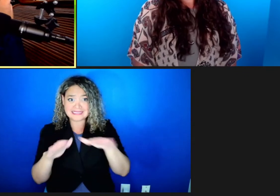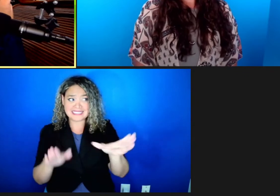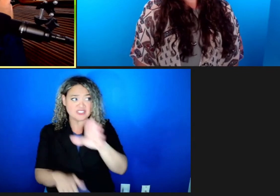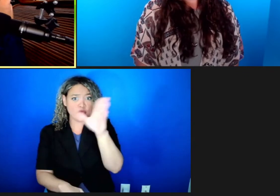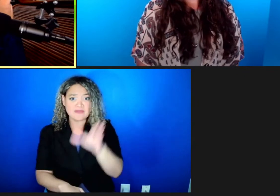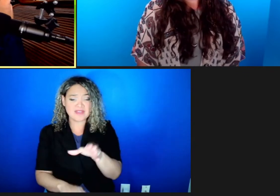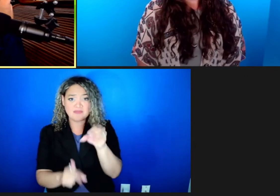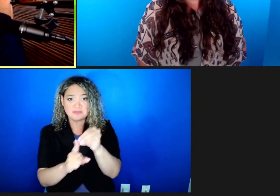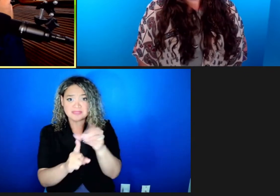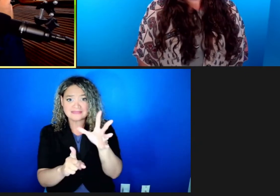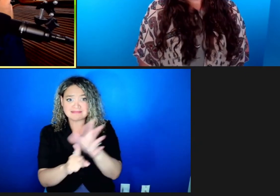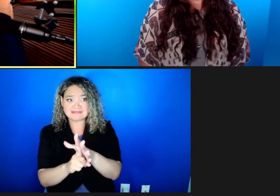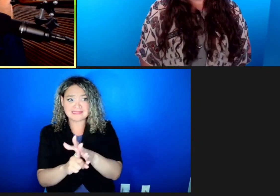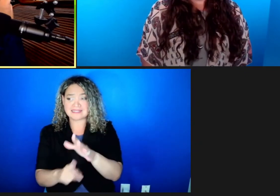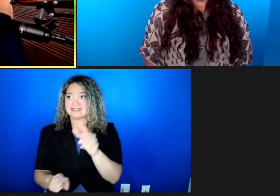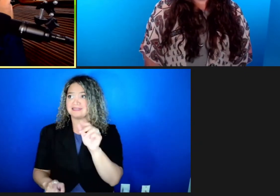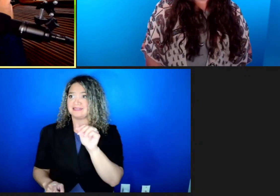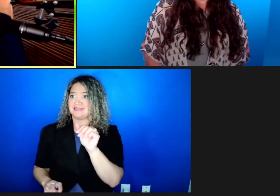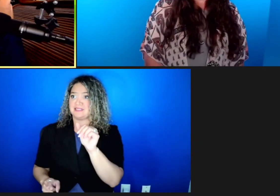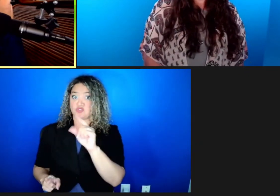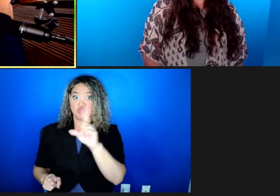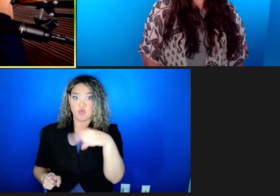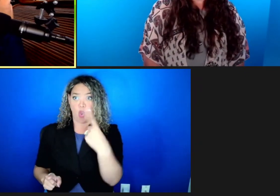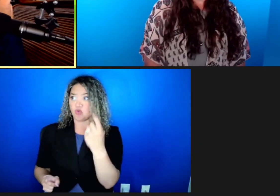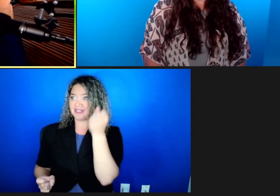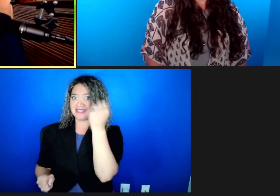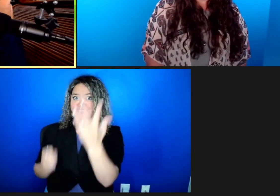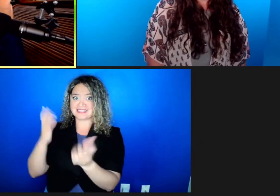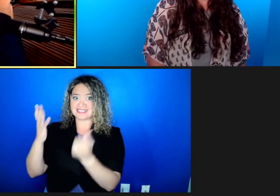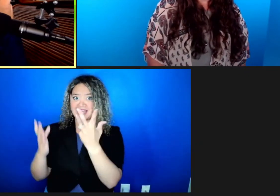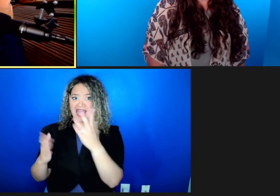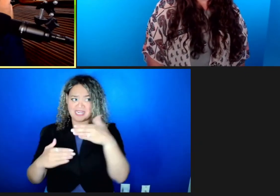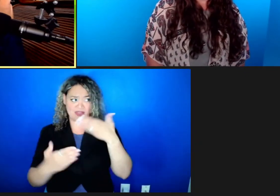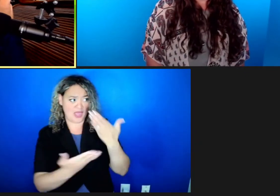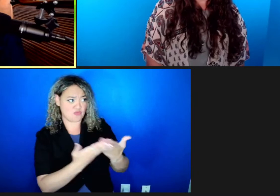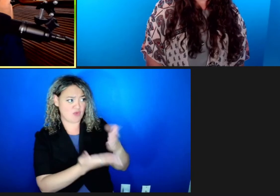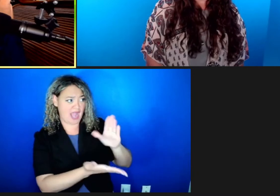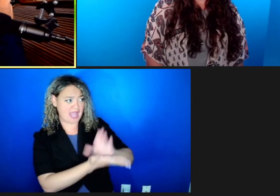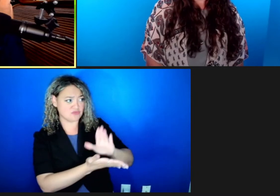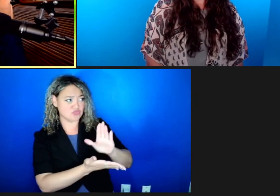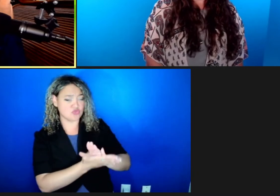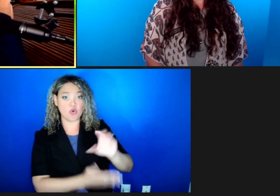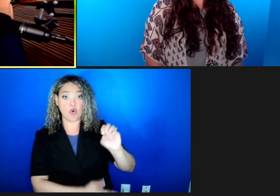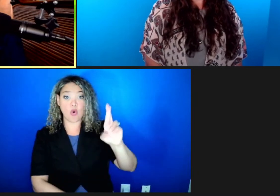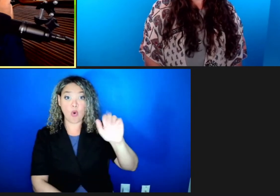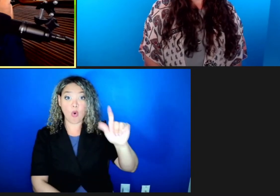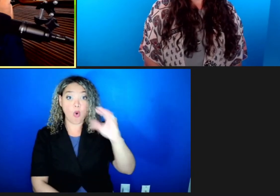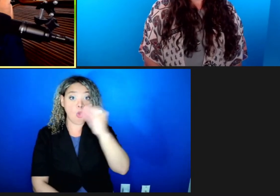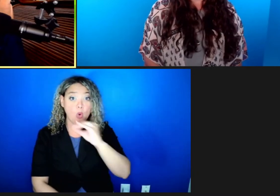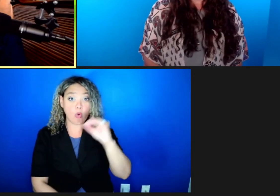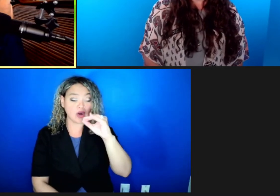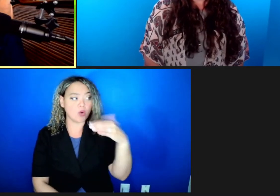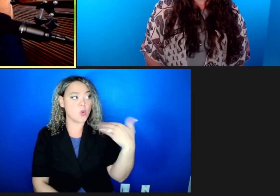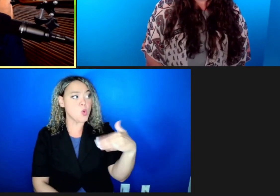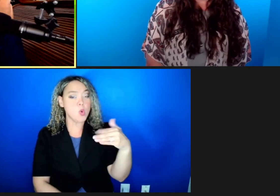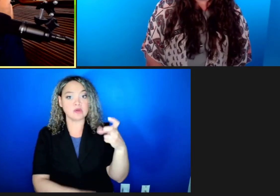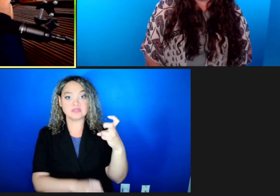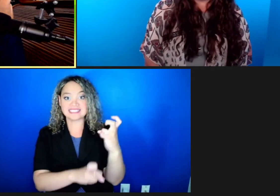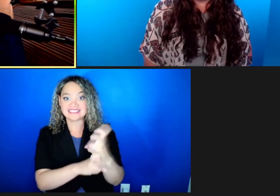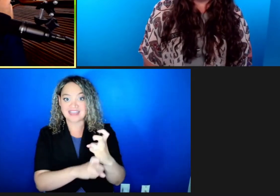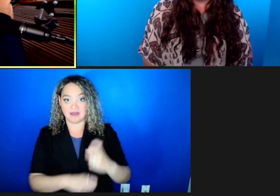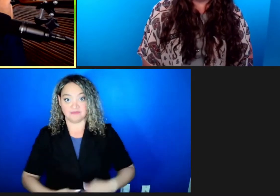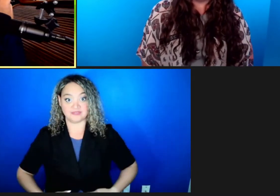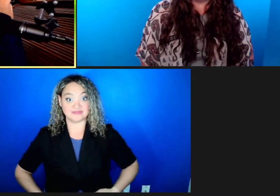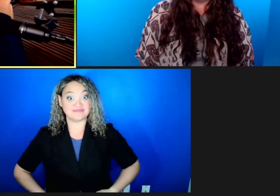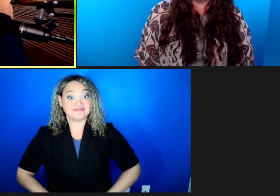but a sign language had to come into an oral-oriented school. And boy, it was really tough. But so